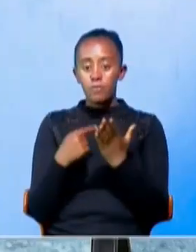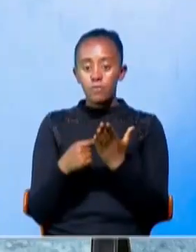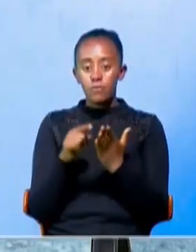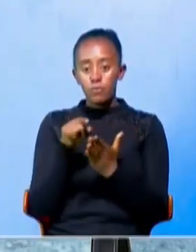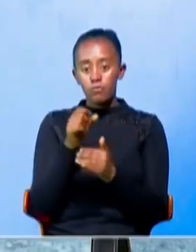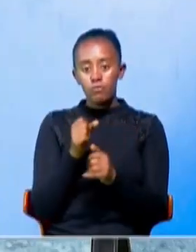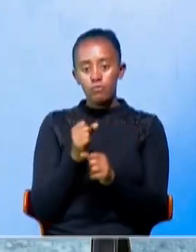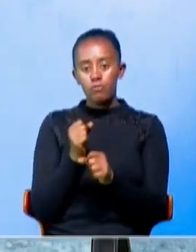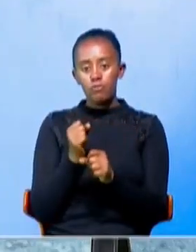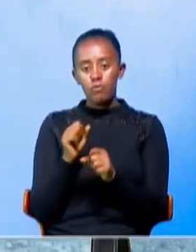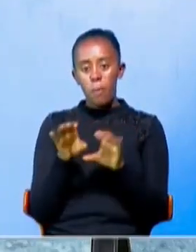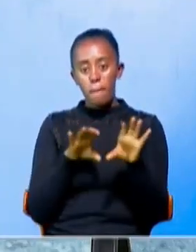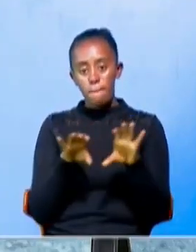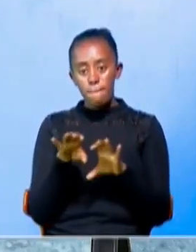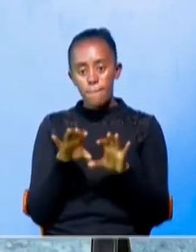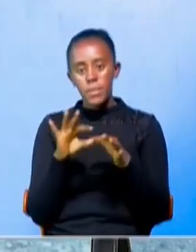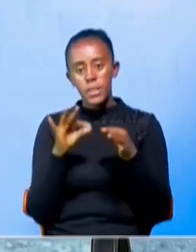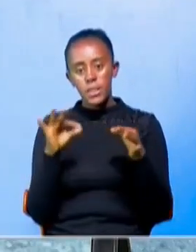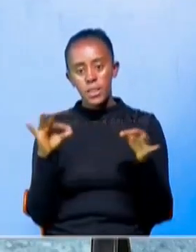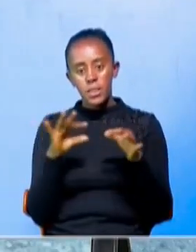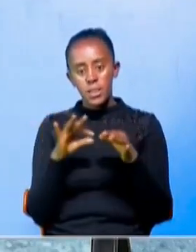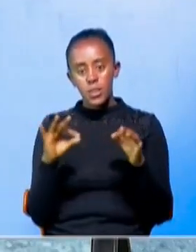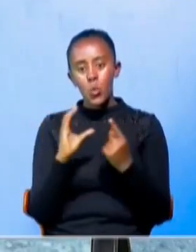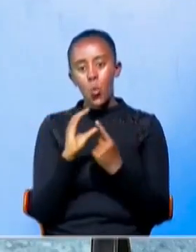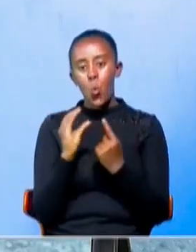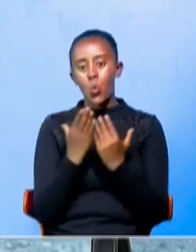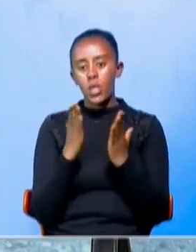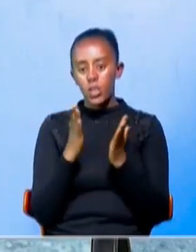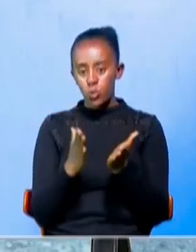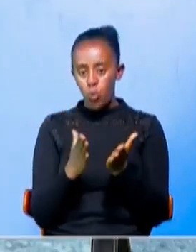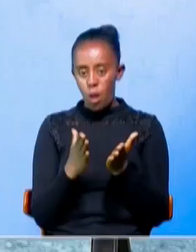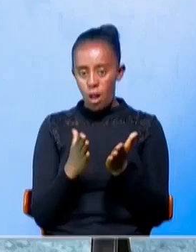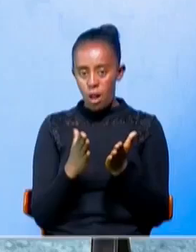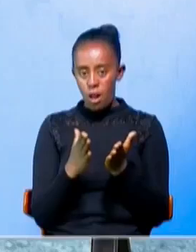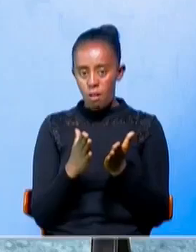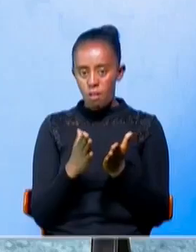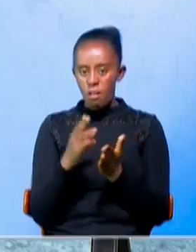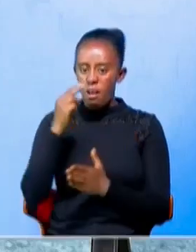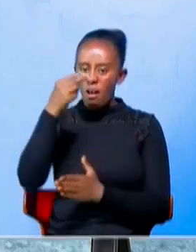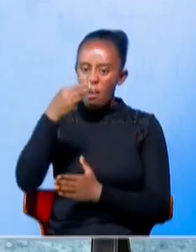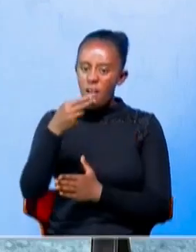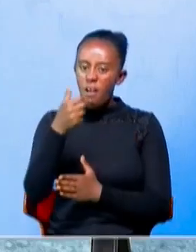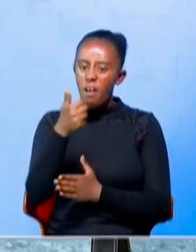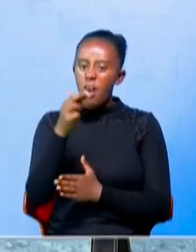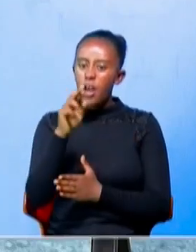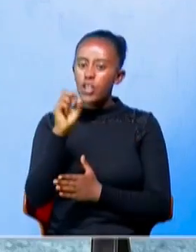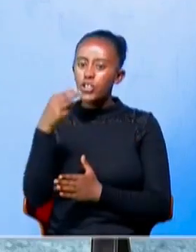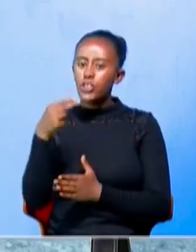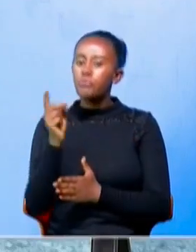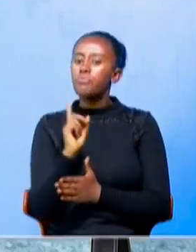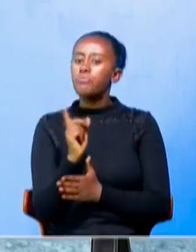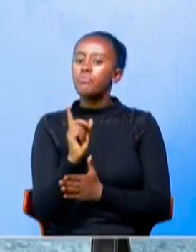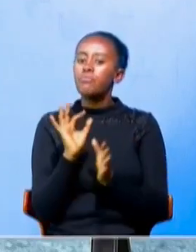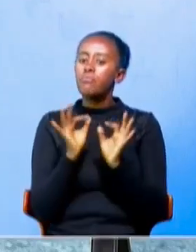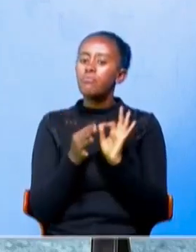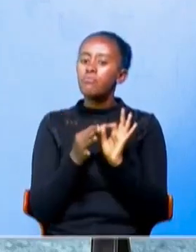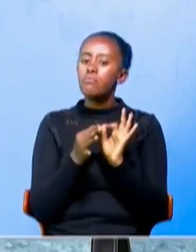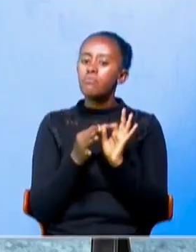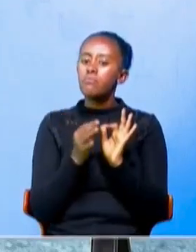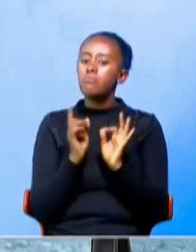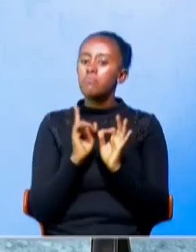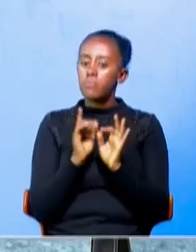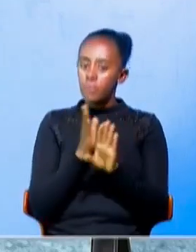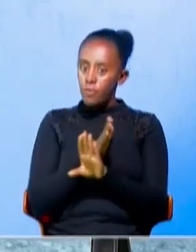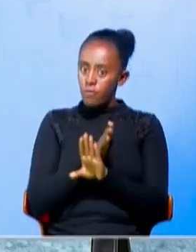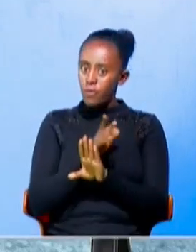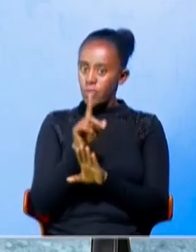make sentences contextually. What about harsh? Before that, let me